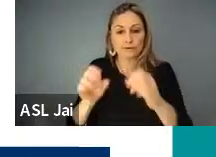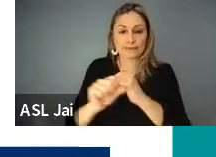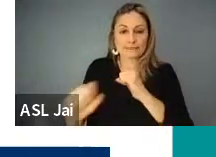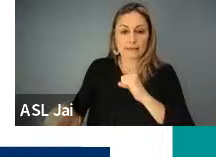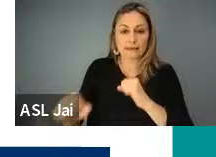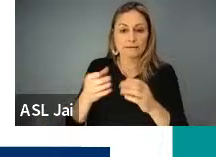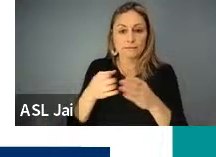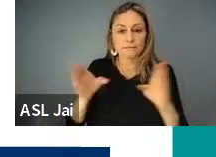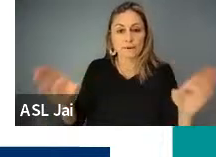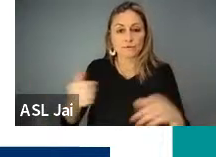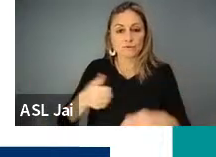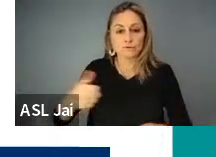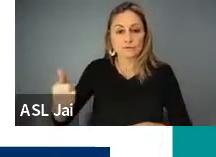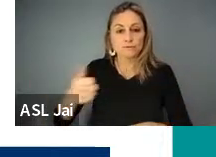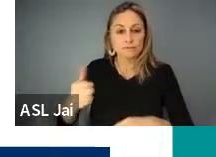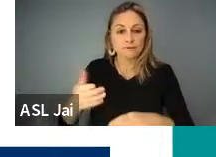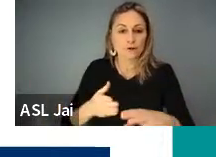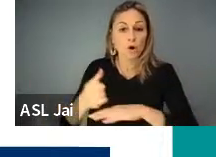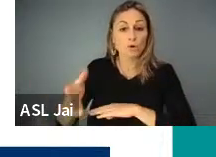transportation across the river